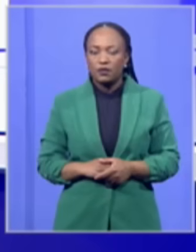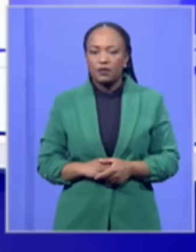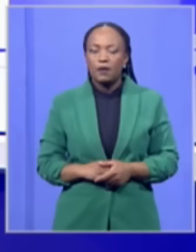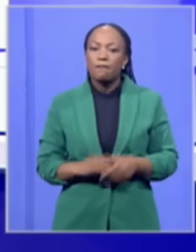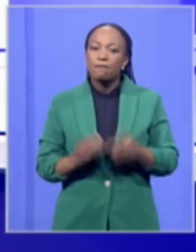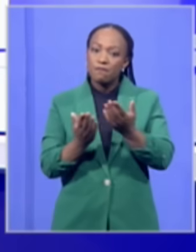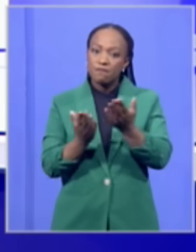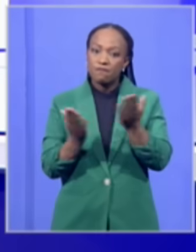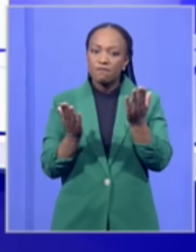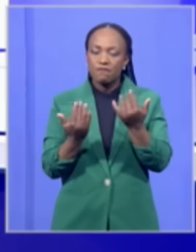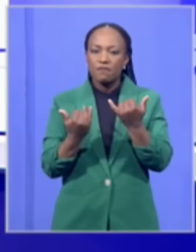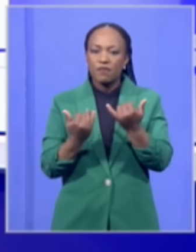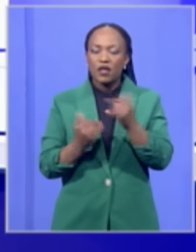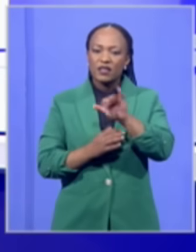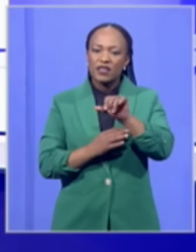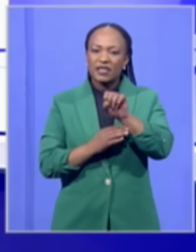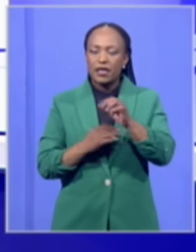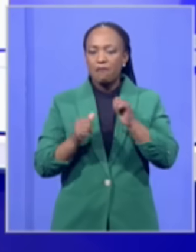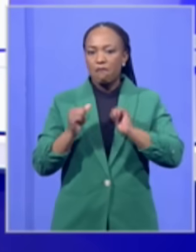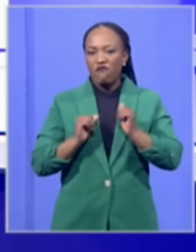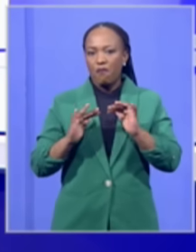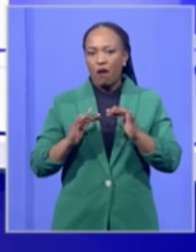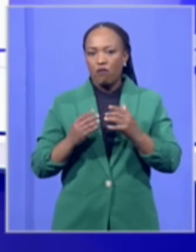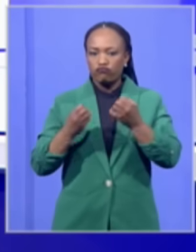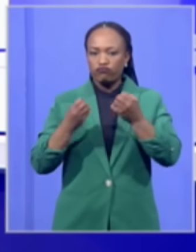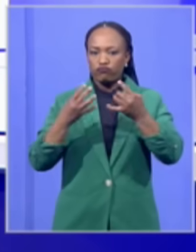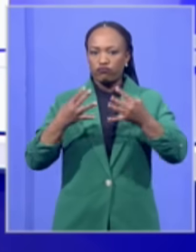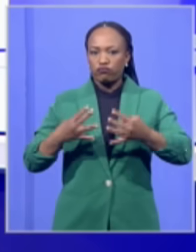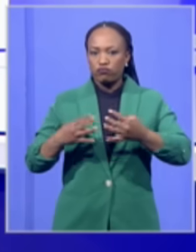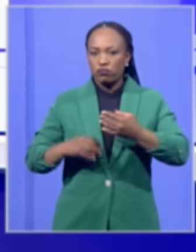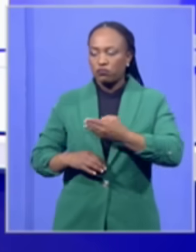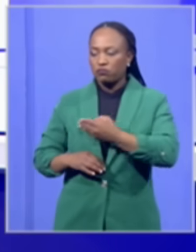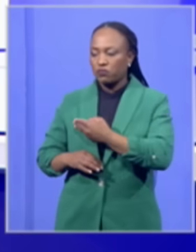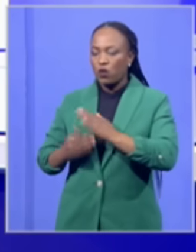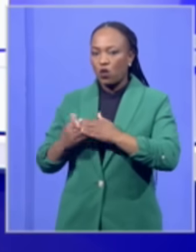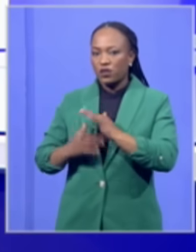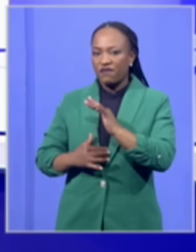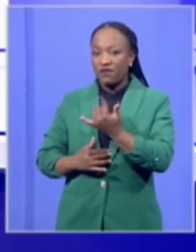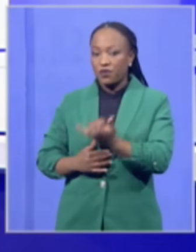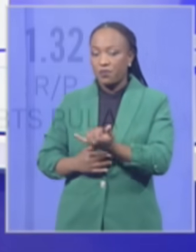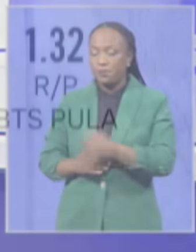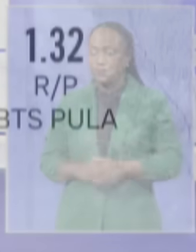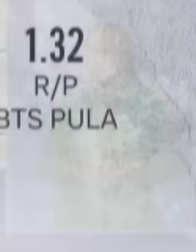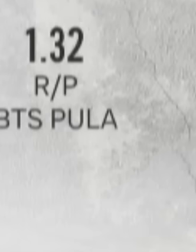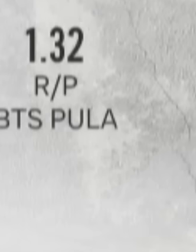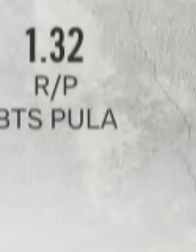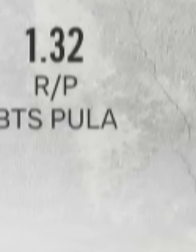Bjale a re boneng ka boripana gore mebaraka ya di-share e hlwele eme bjang GSE e tswalela pejana e reng ya bohlano.